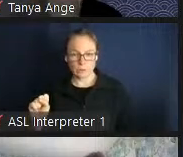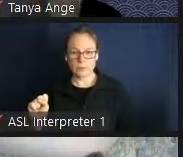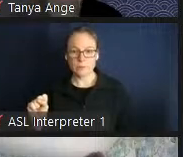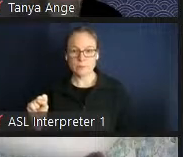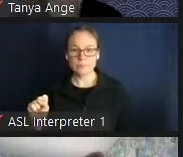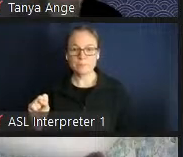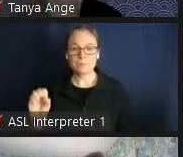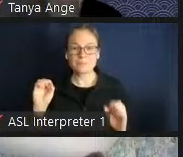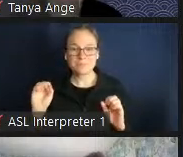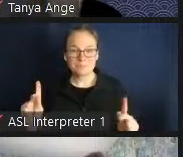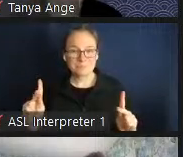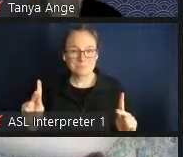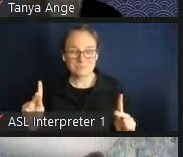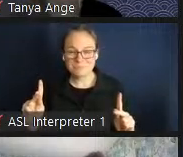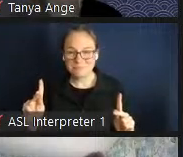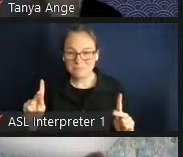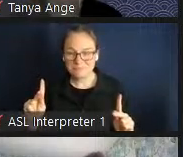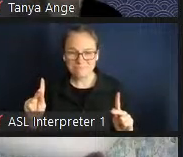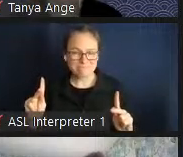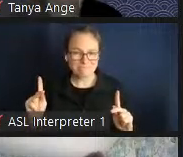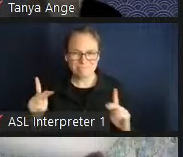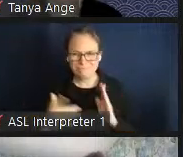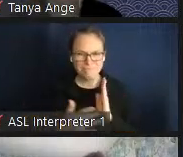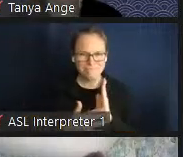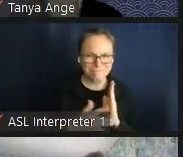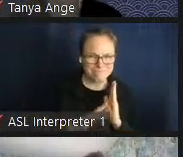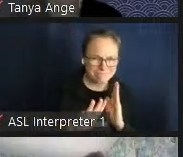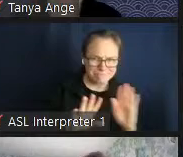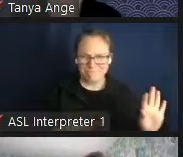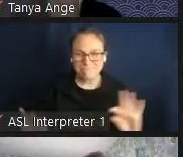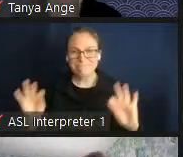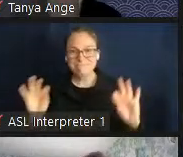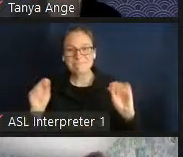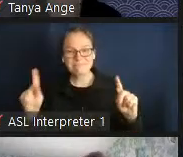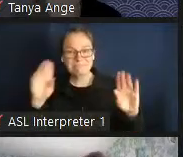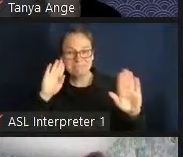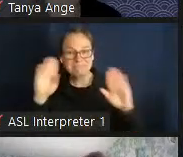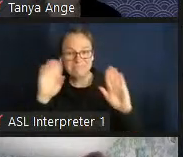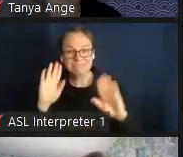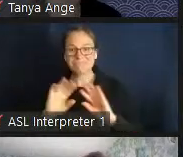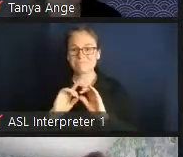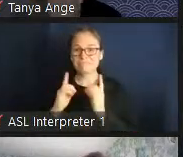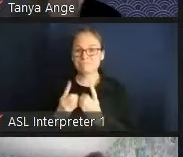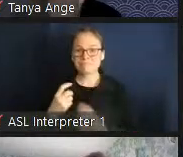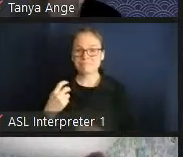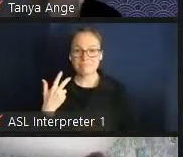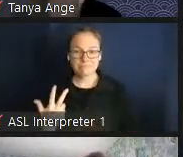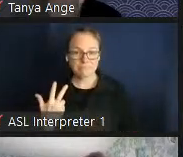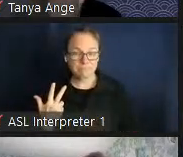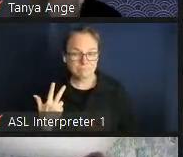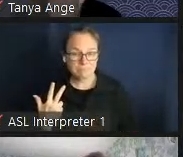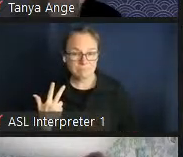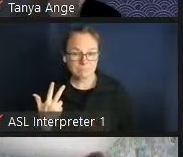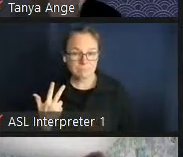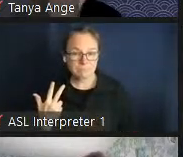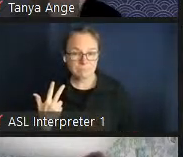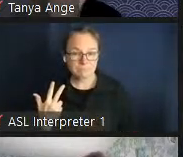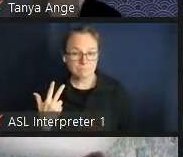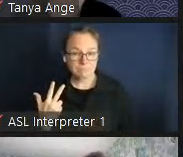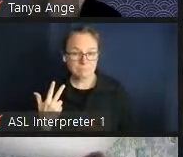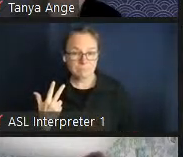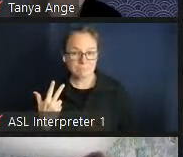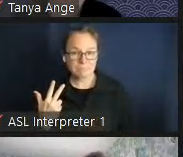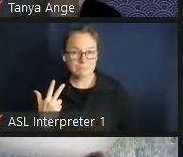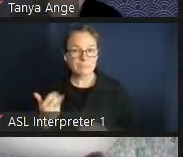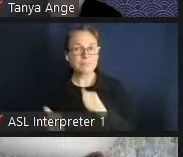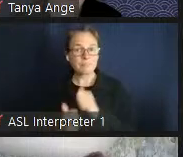There we go. I couldn't get that off the mute. Roy Rogers. I represent District 3, which is either totally or has